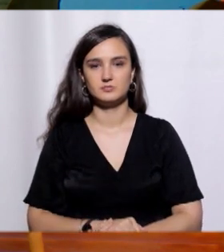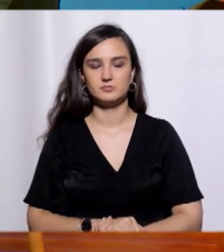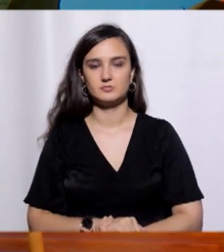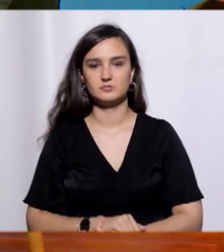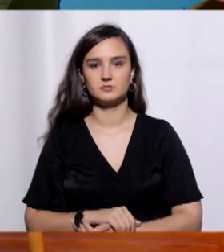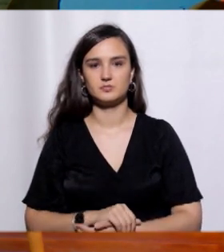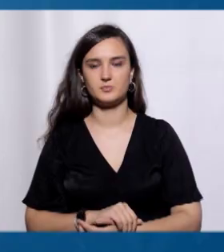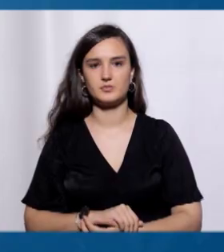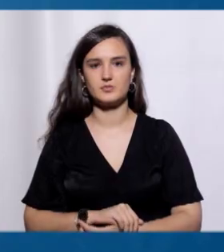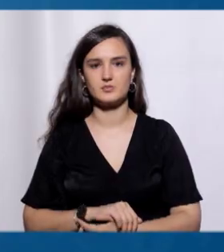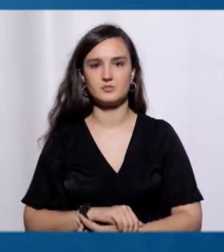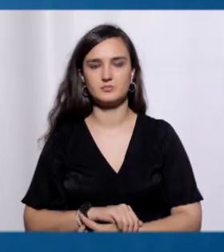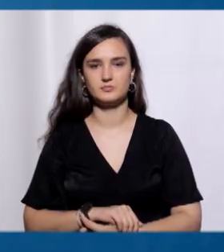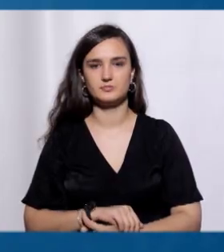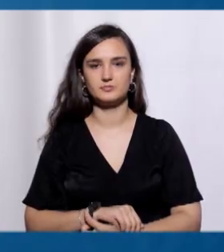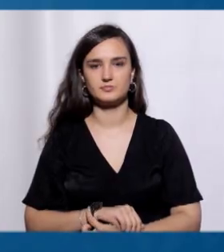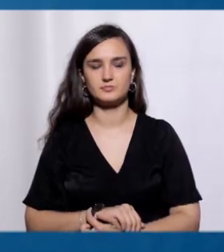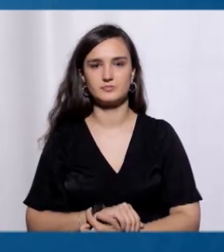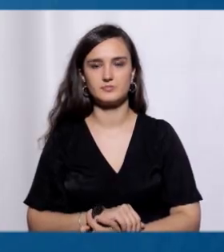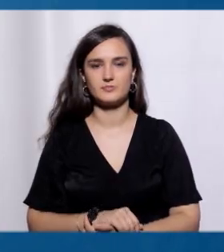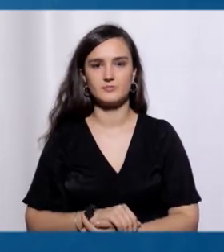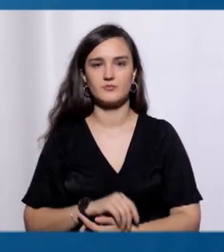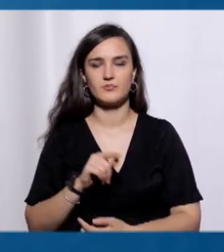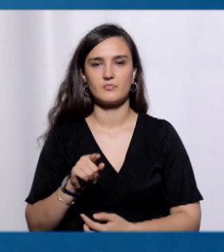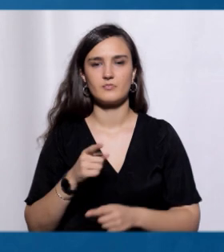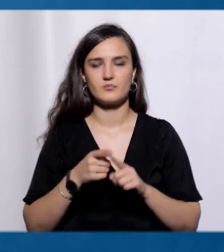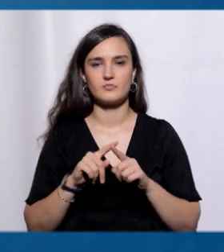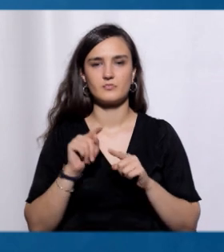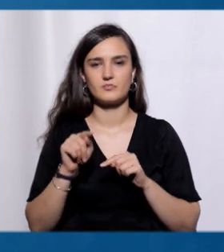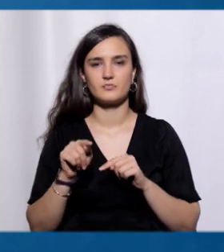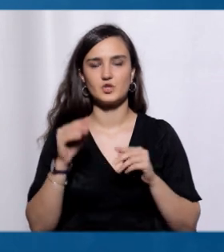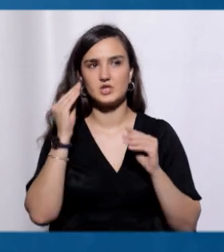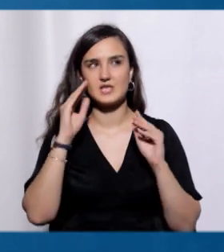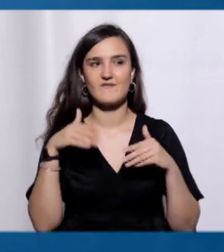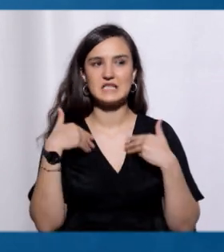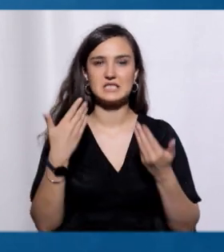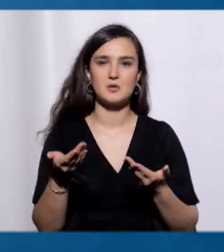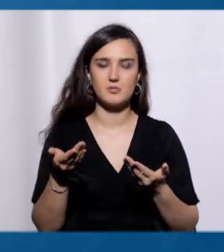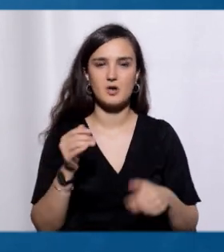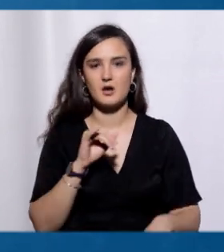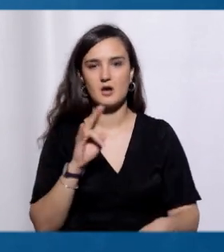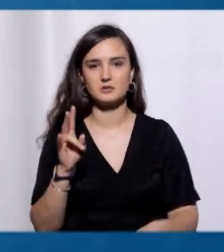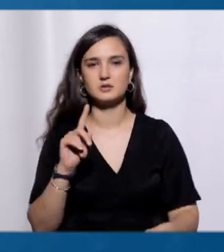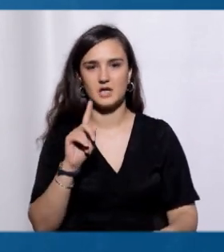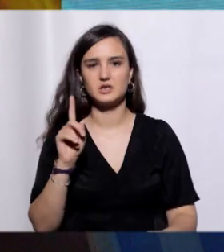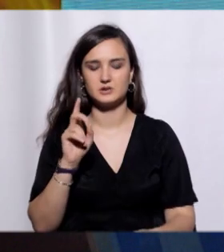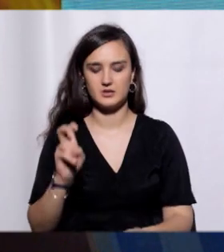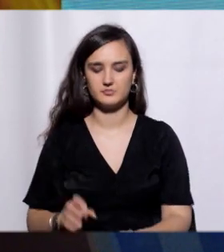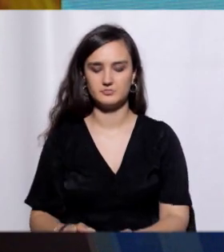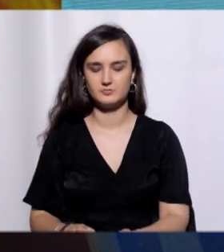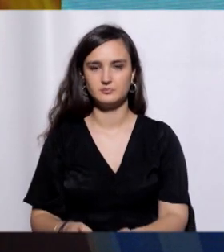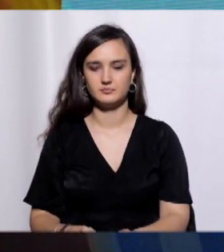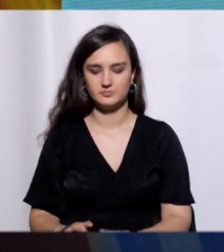To propose. This is to offer or suggest some kind of topic